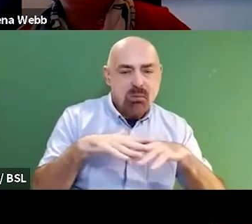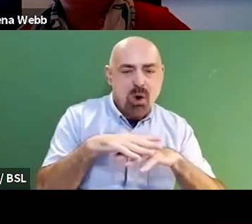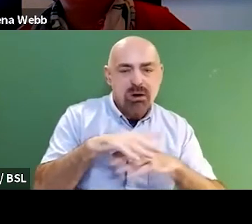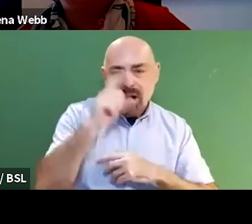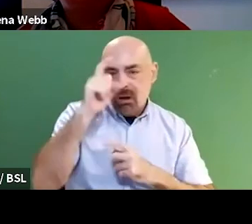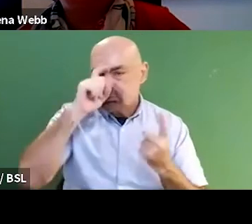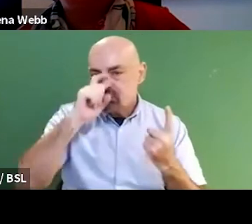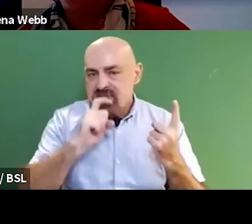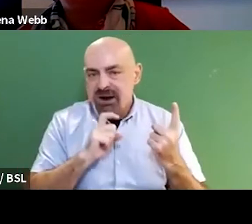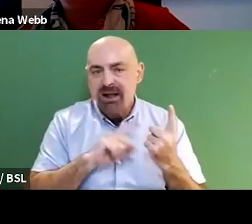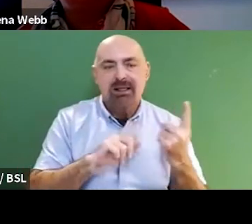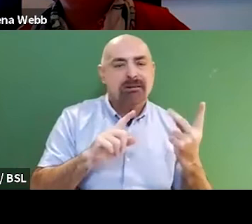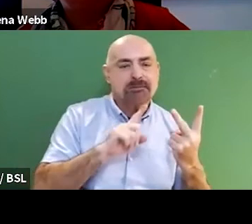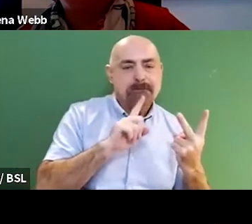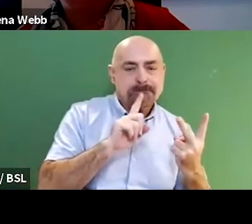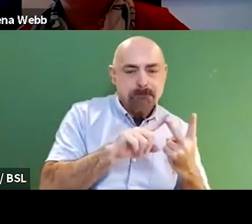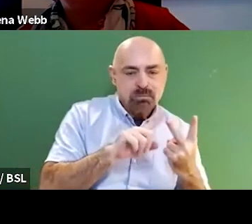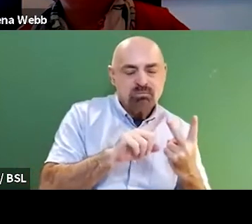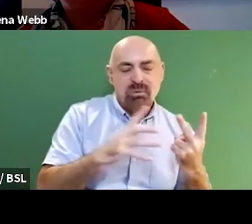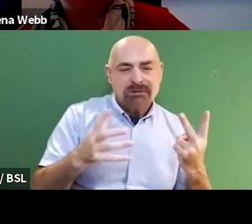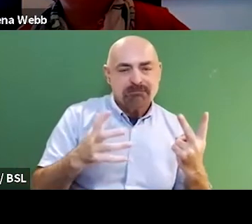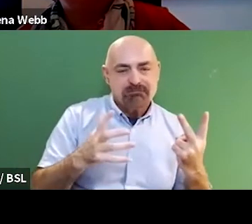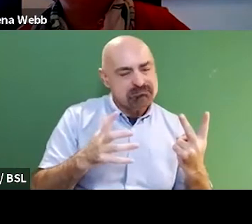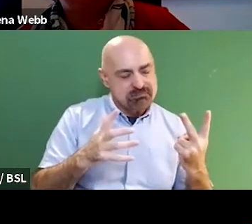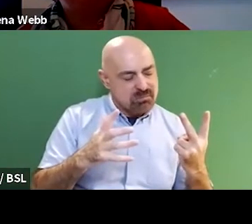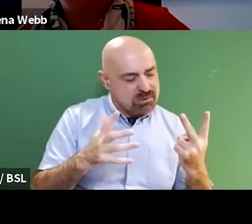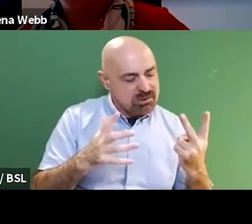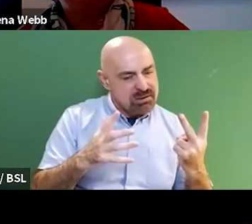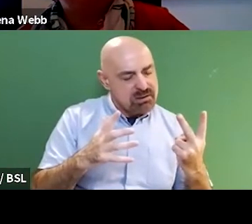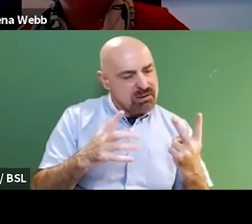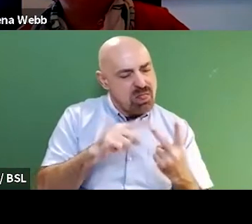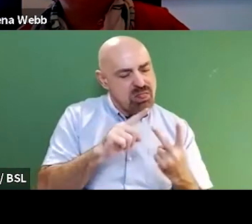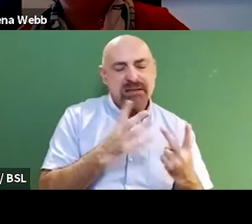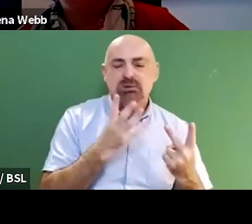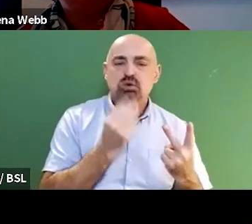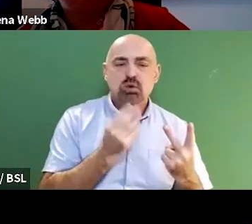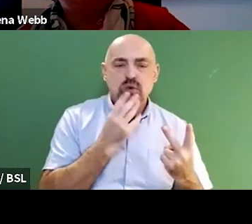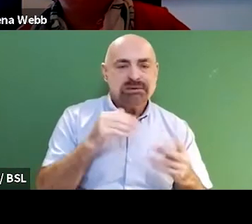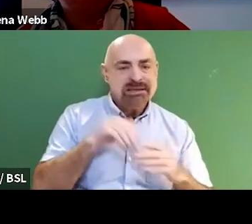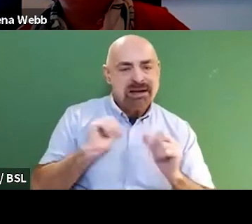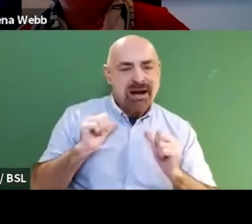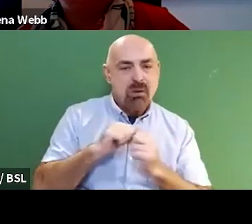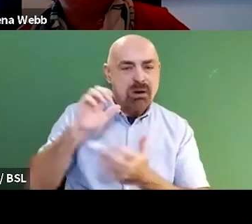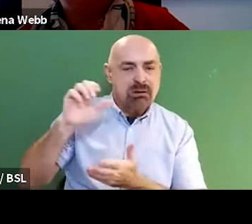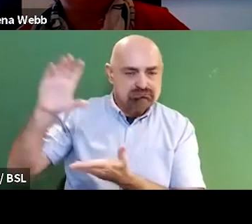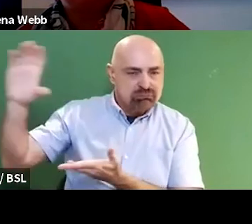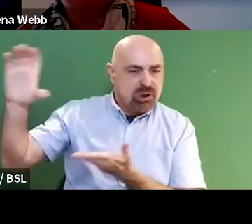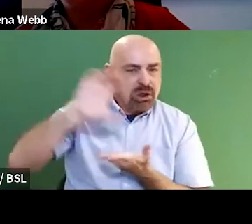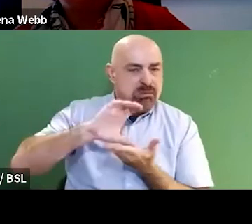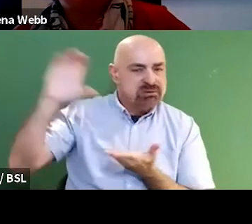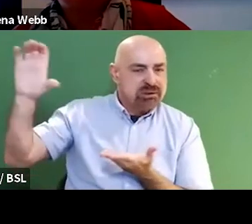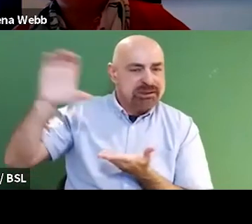Child Programme data, EDACI information, and that's used within our commissioning processes and our